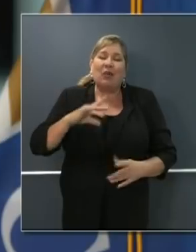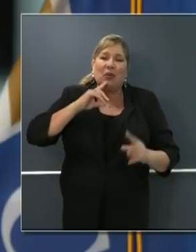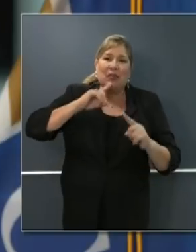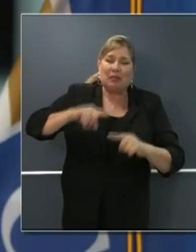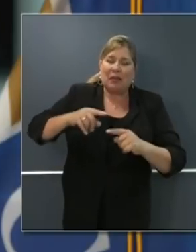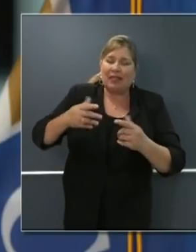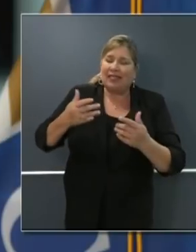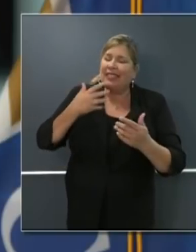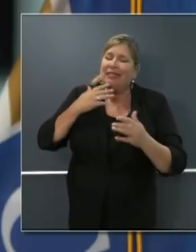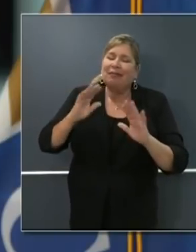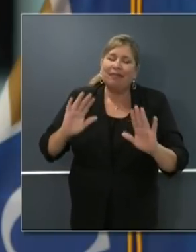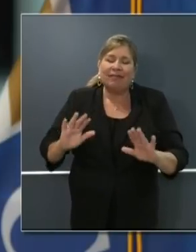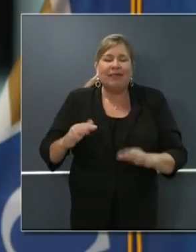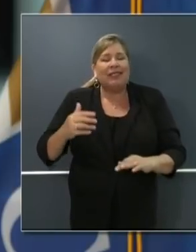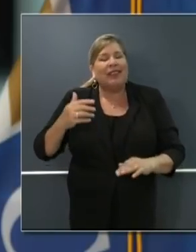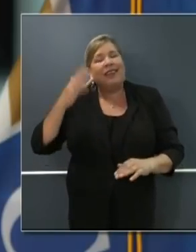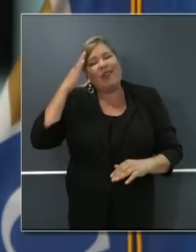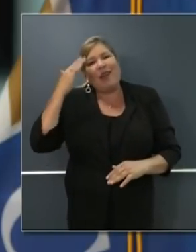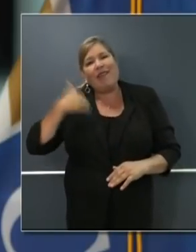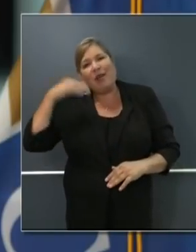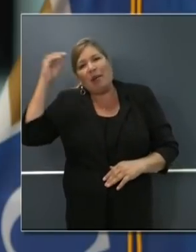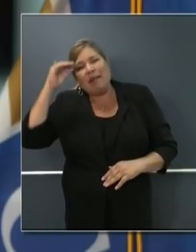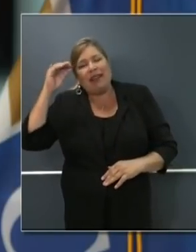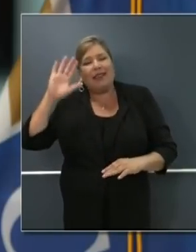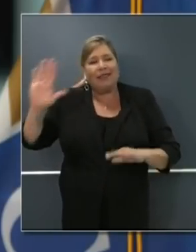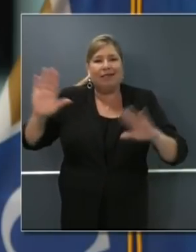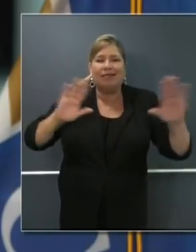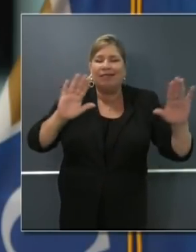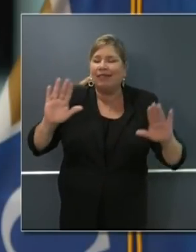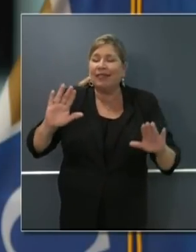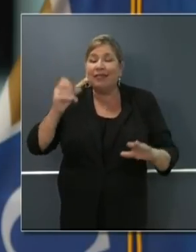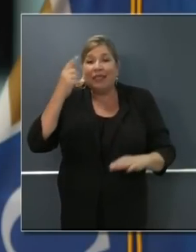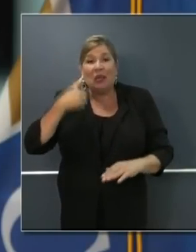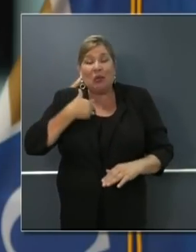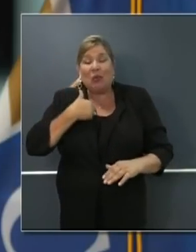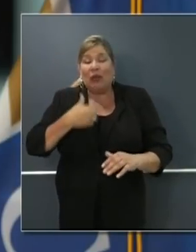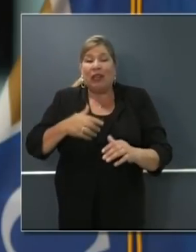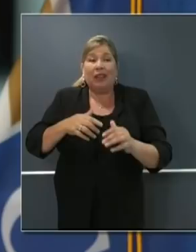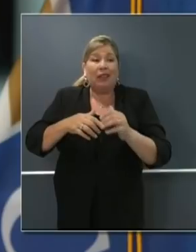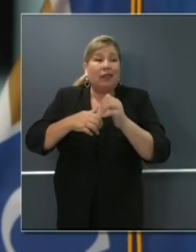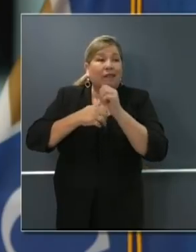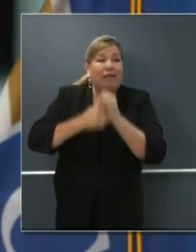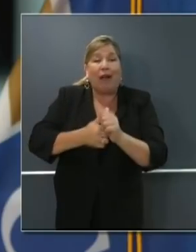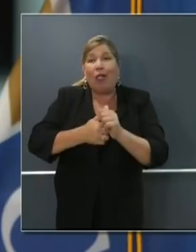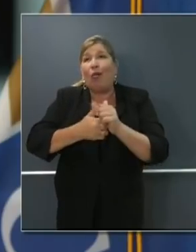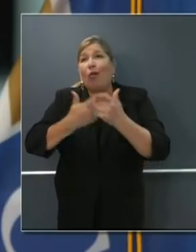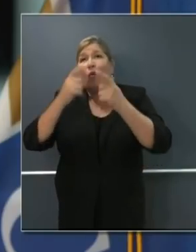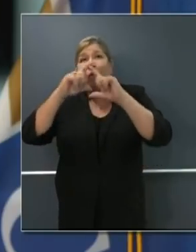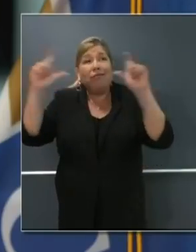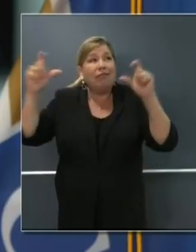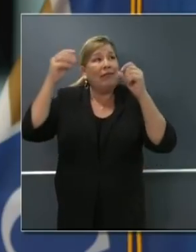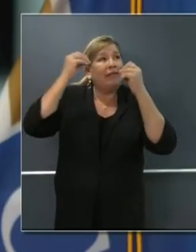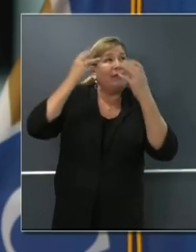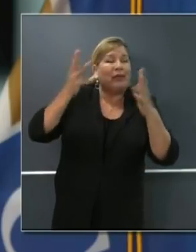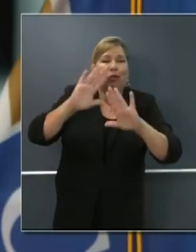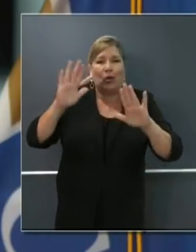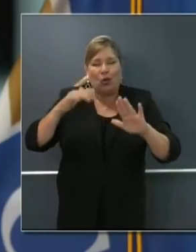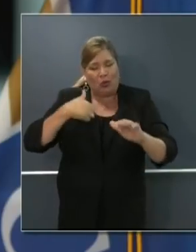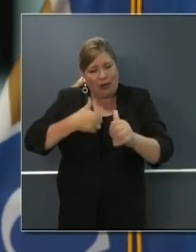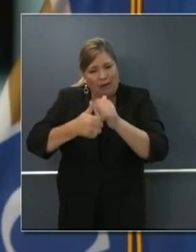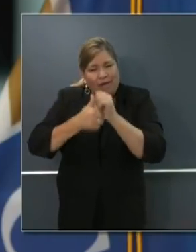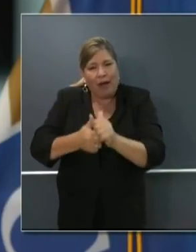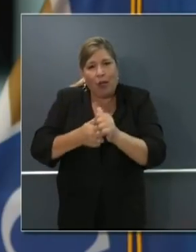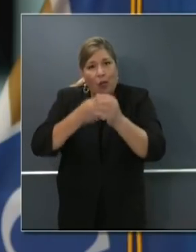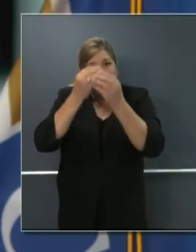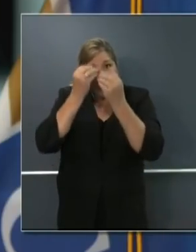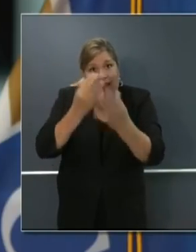prevalence of this disease around the rest of the world. Guided not just by headlines and trend lines, but by real data, real evidence in